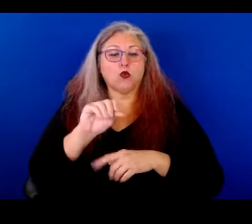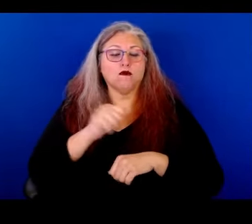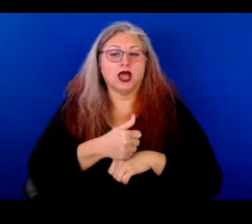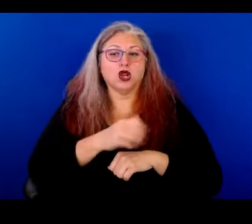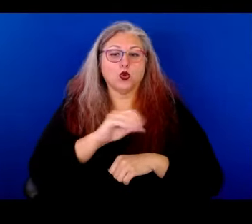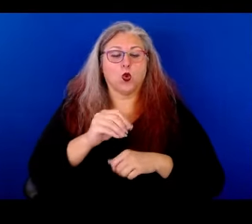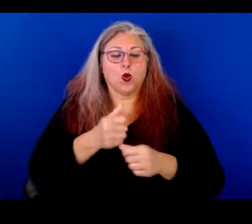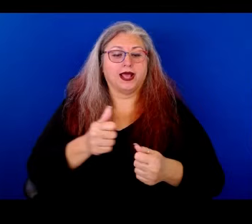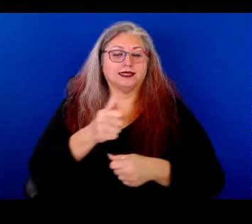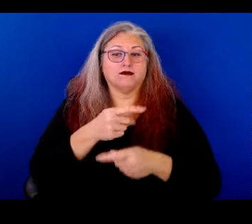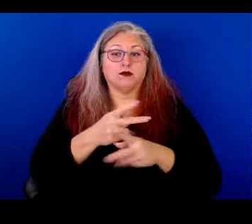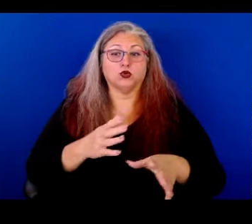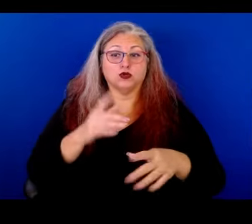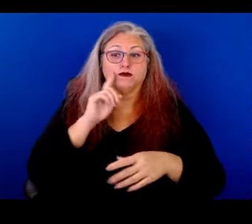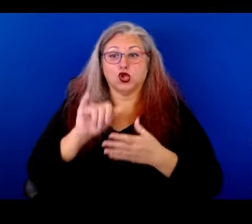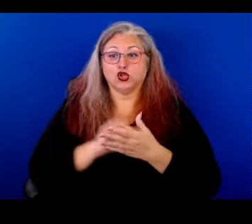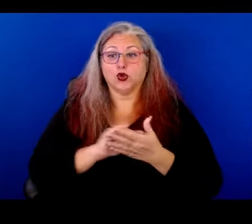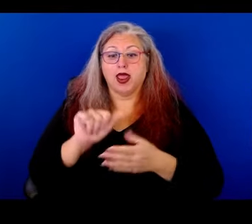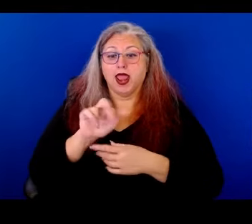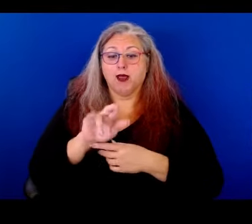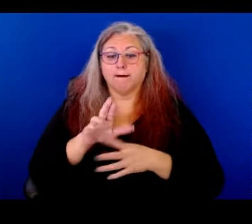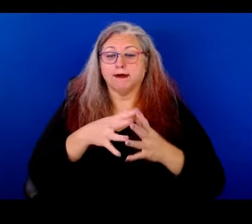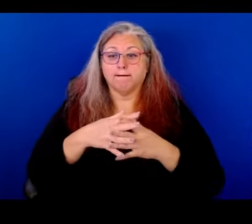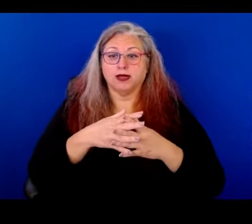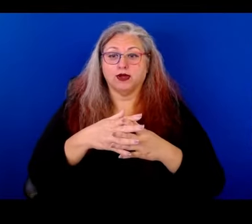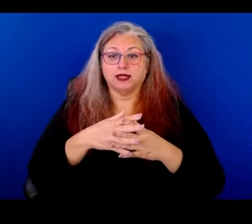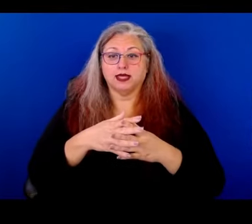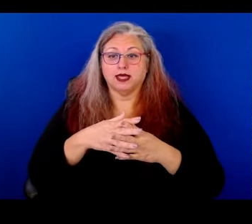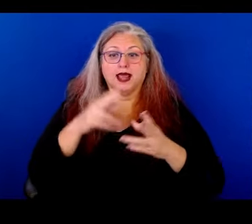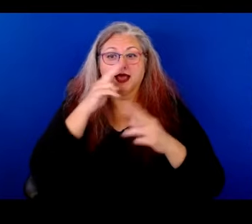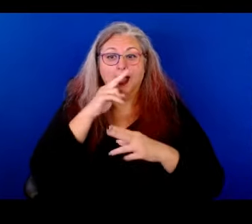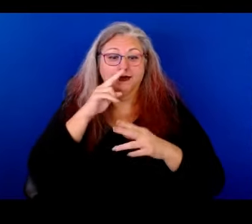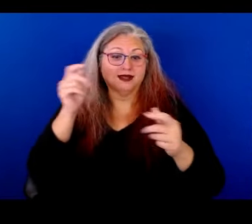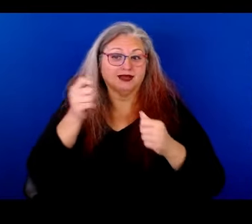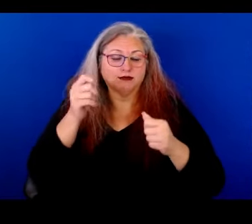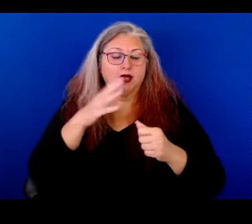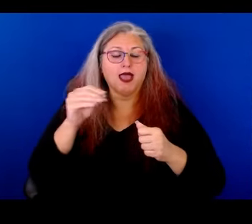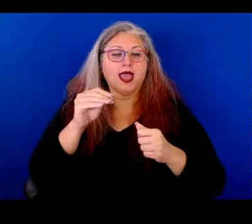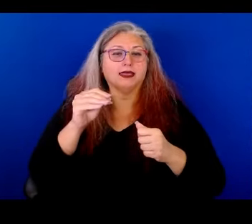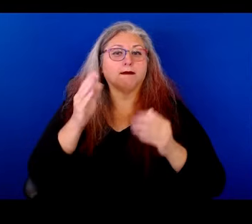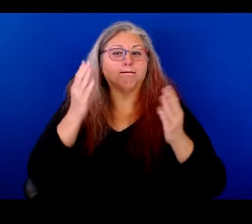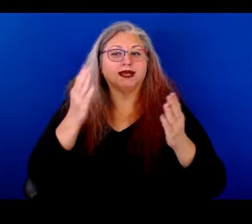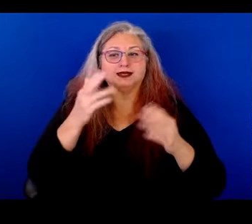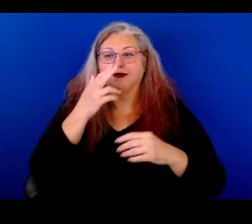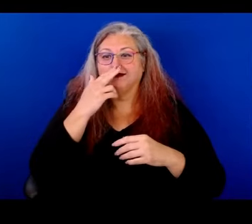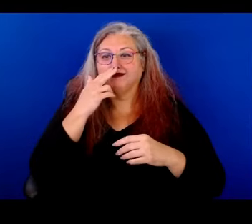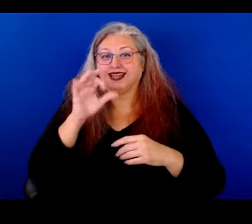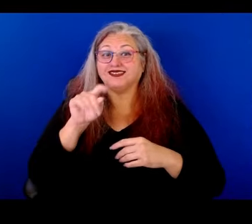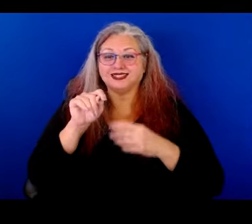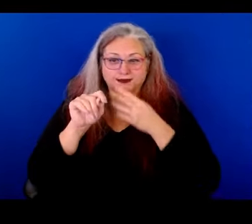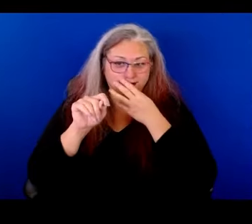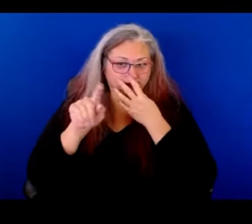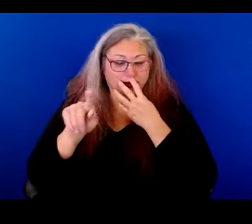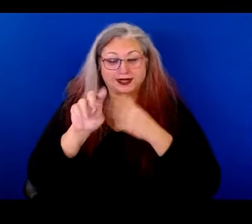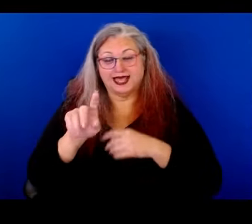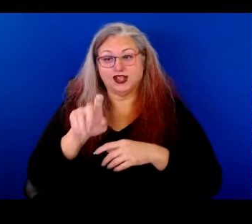co-founder, co-executive producer of the New York Arab American Comedy Festival and the Muslim Funny Fest. Her